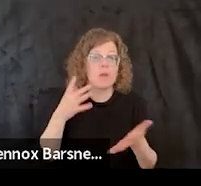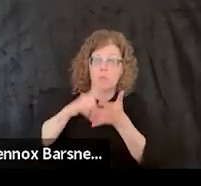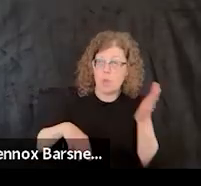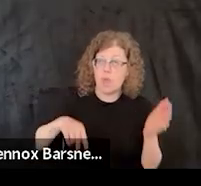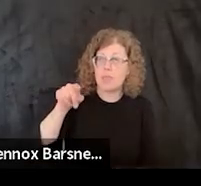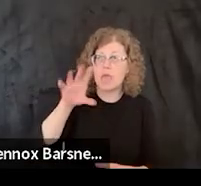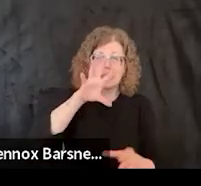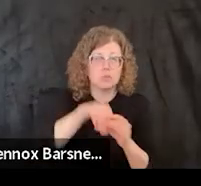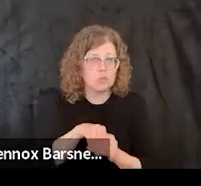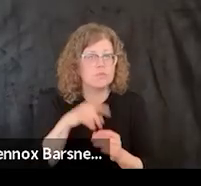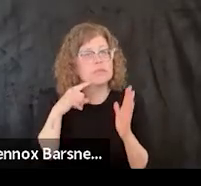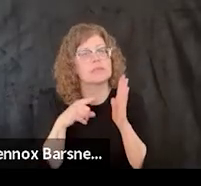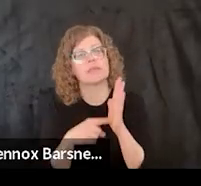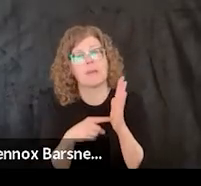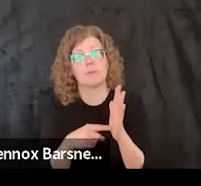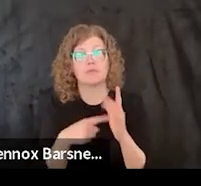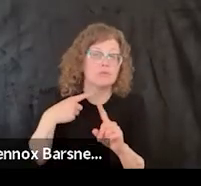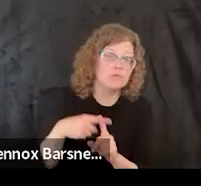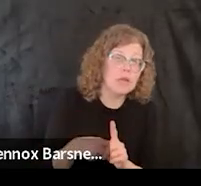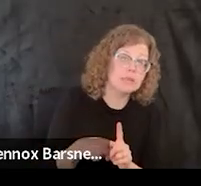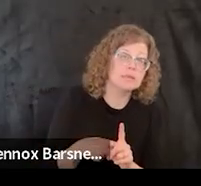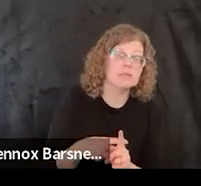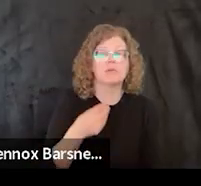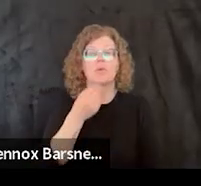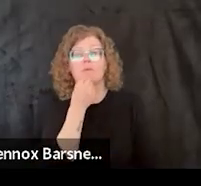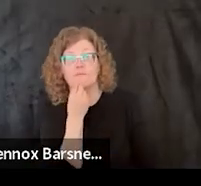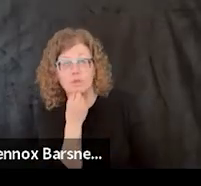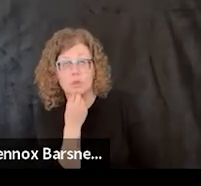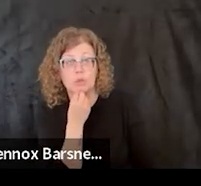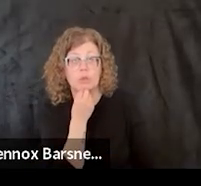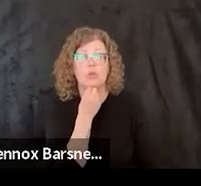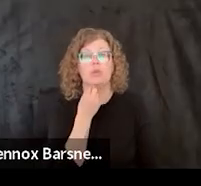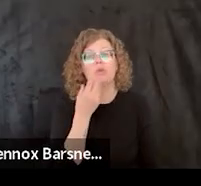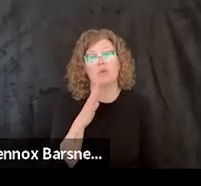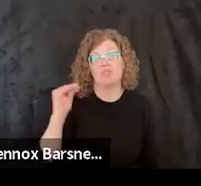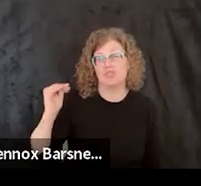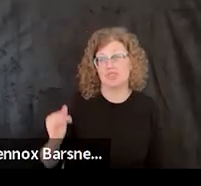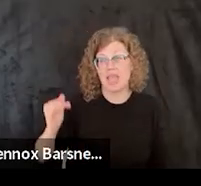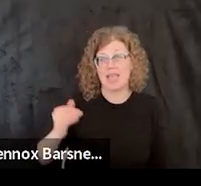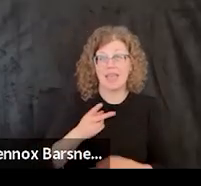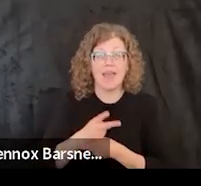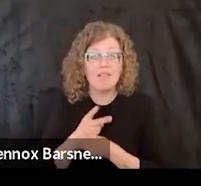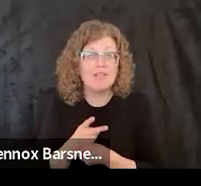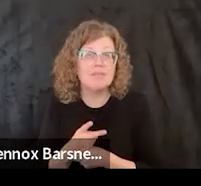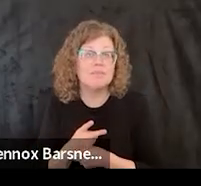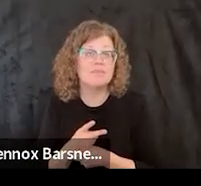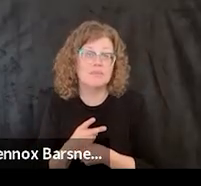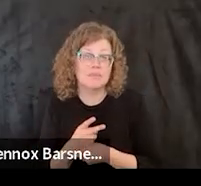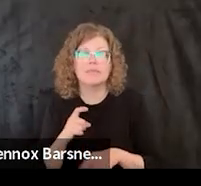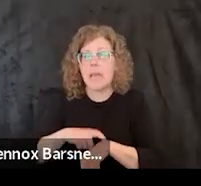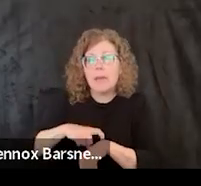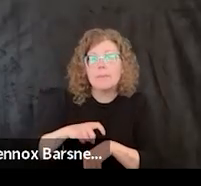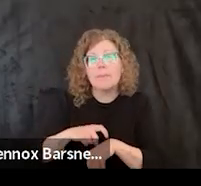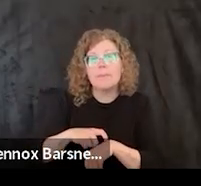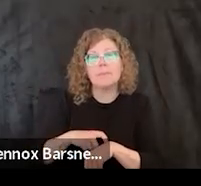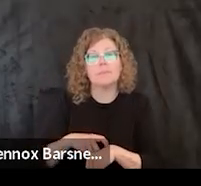example, rent, food, utilities, or childcare. The time period it was covering, which could be 2 months